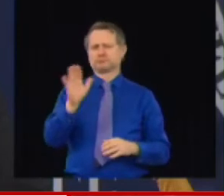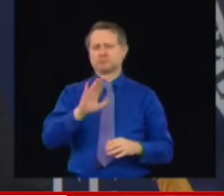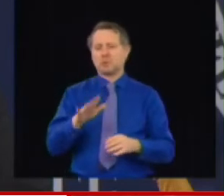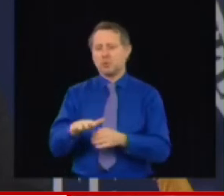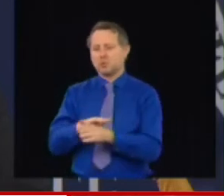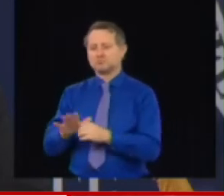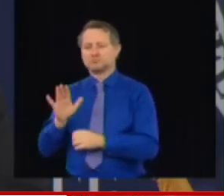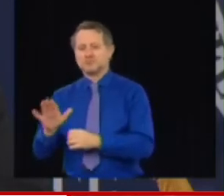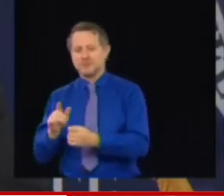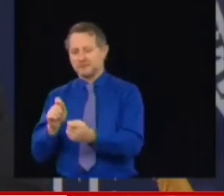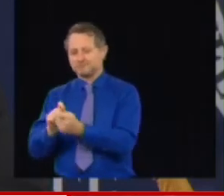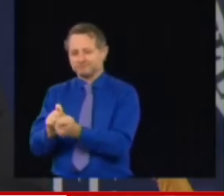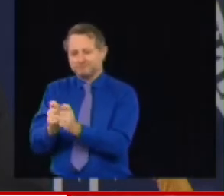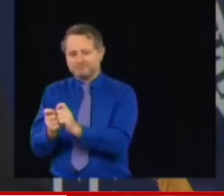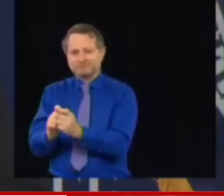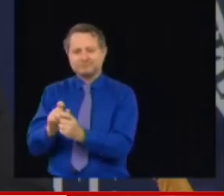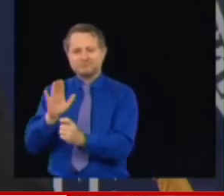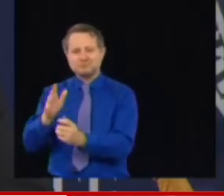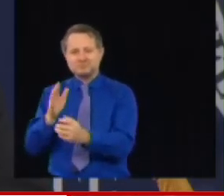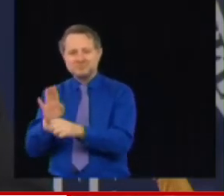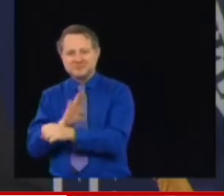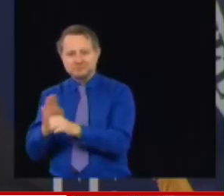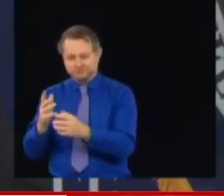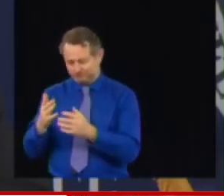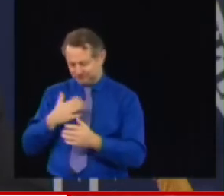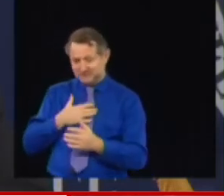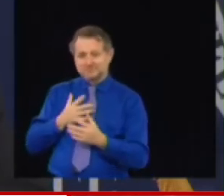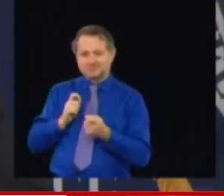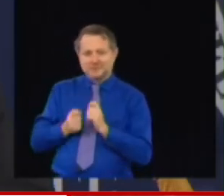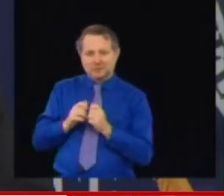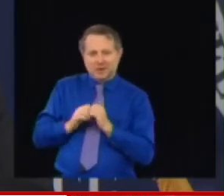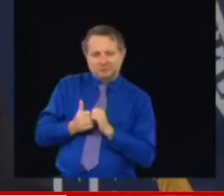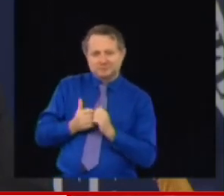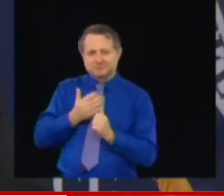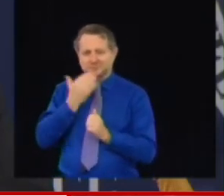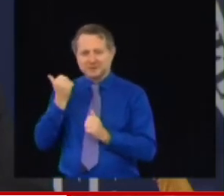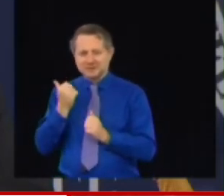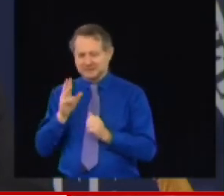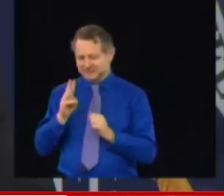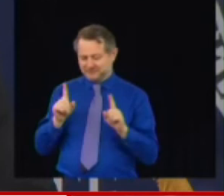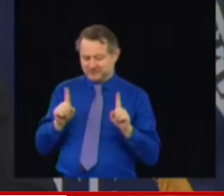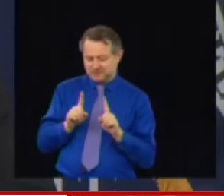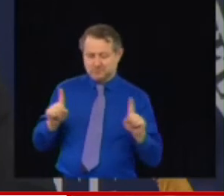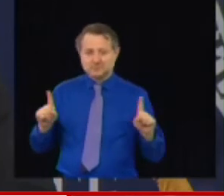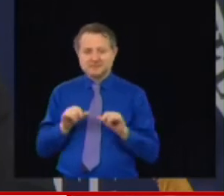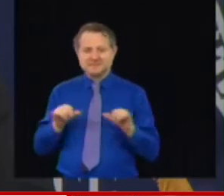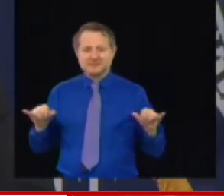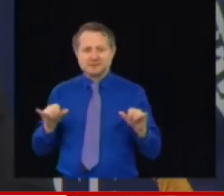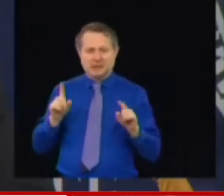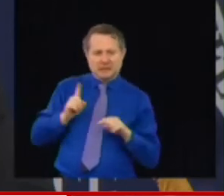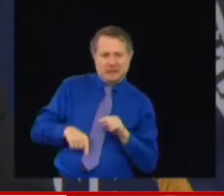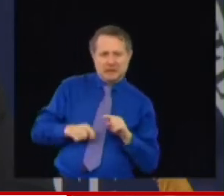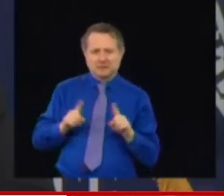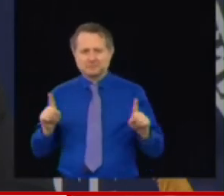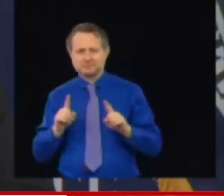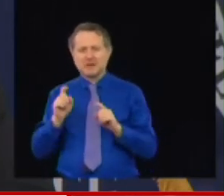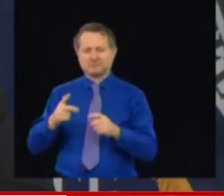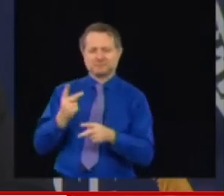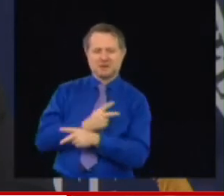interpret 6 feet? This is how my business works. It doesn't really fit 6 feet. All